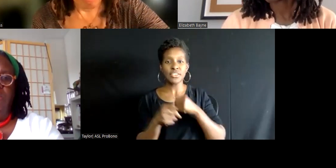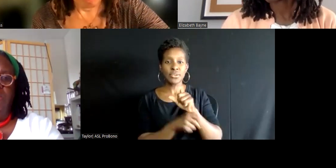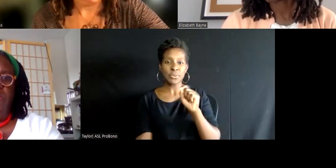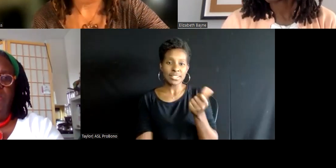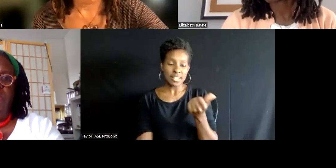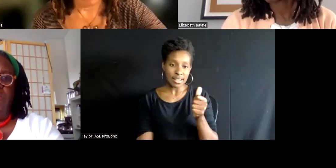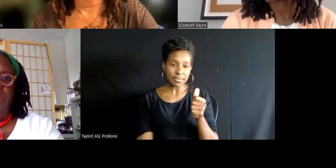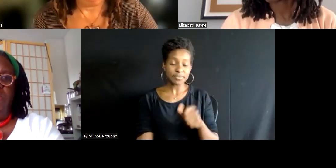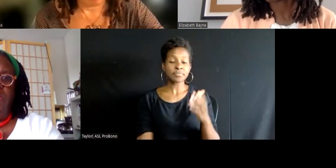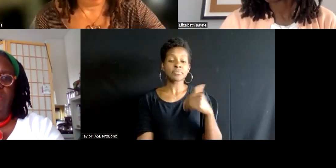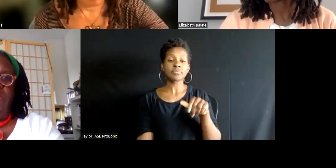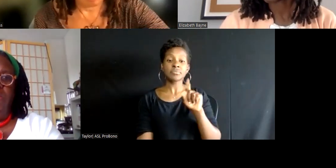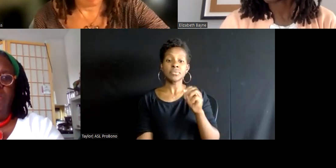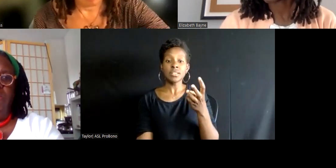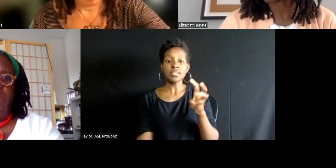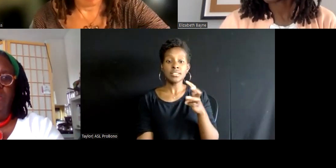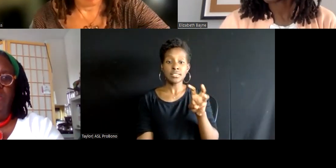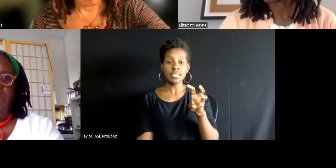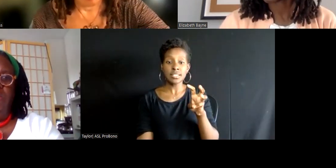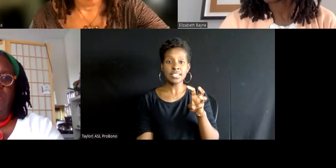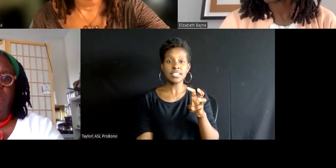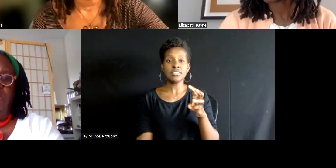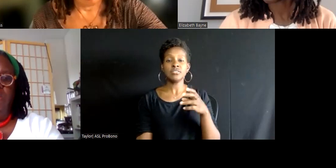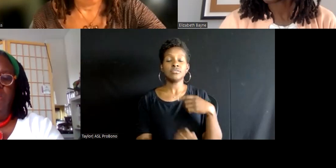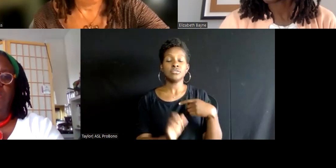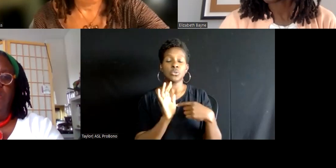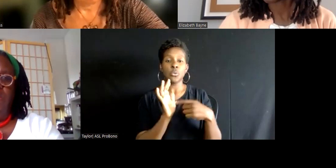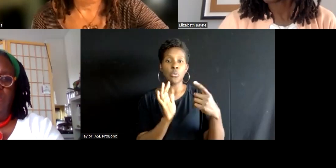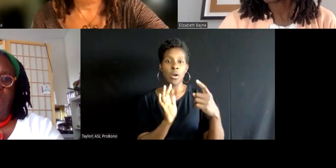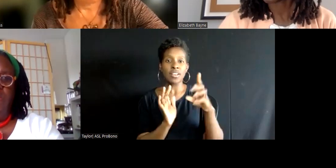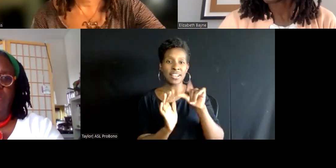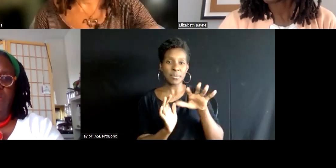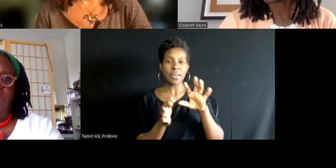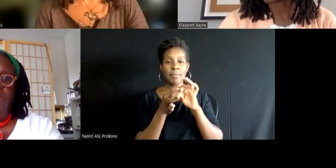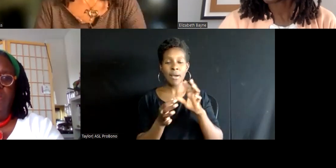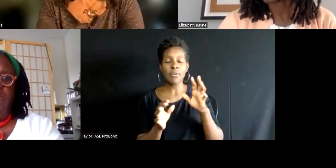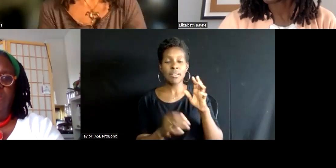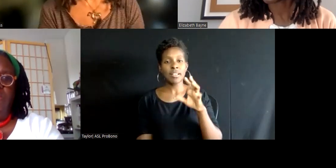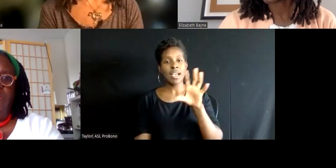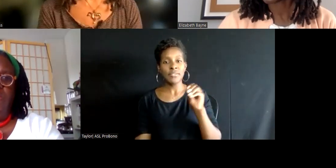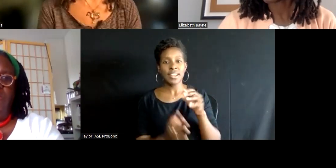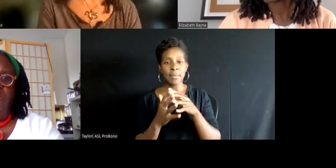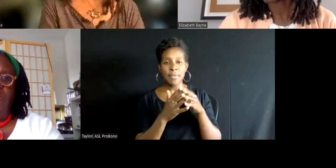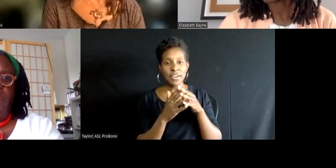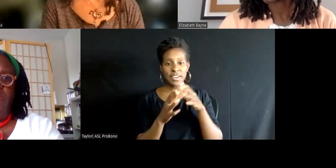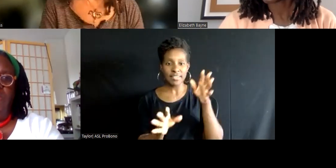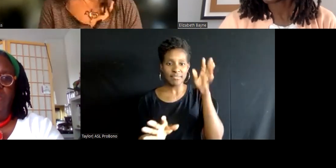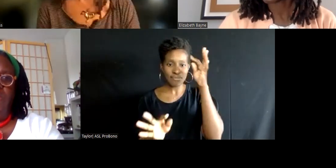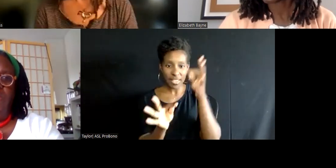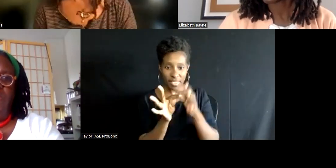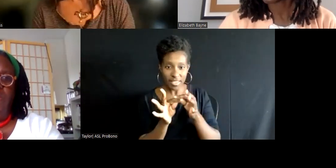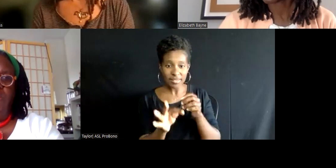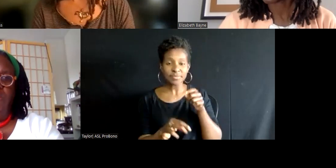produced a 6-part series about African-American faith. She is best known for an award for an